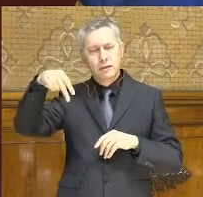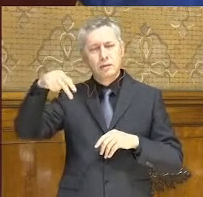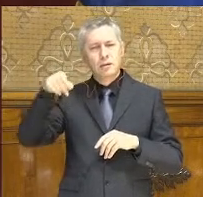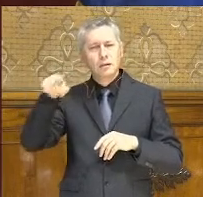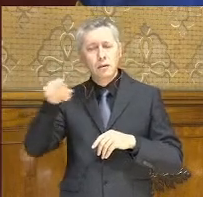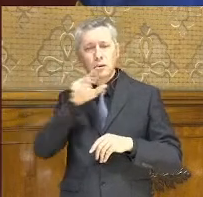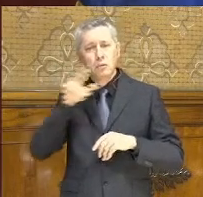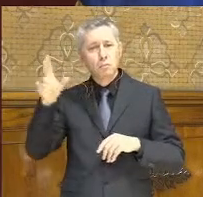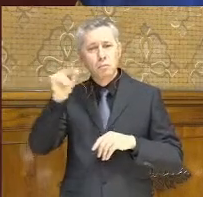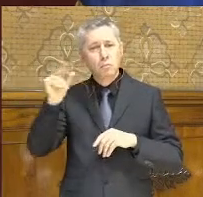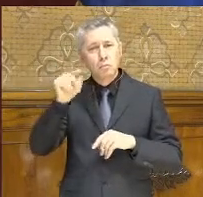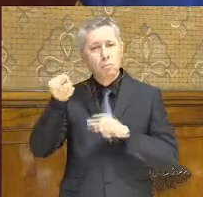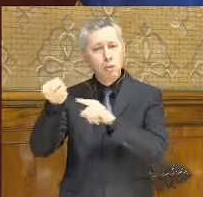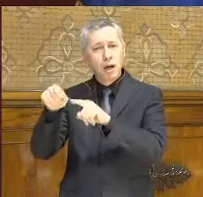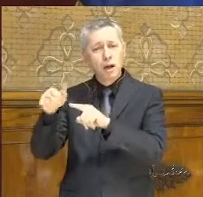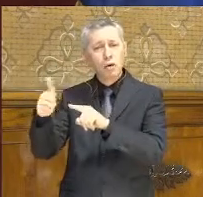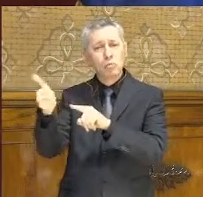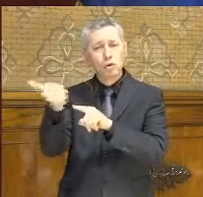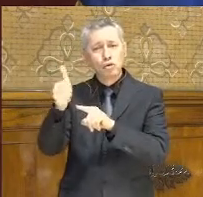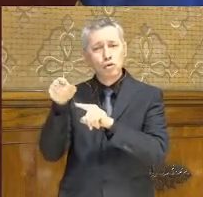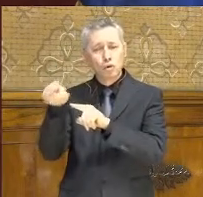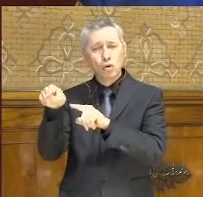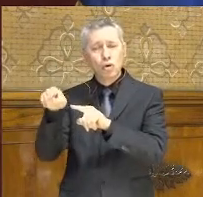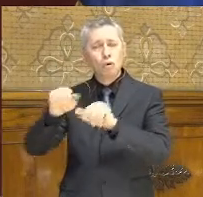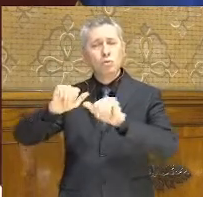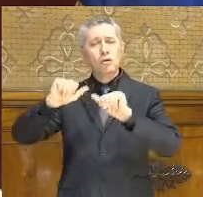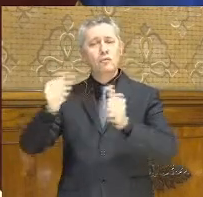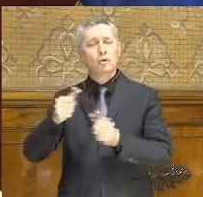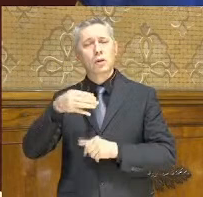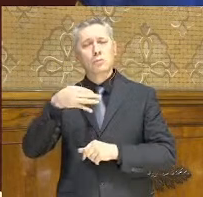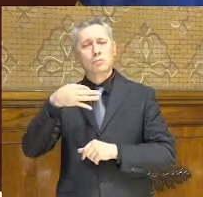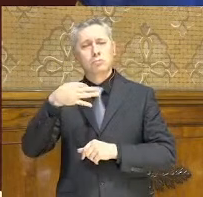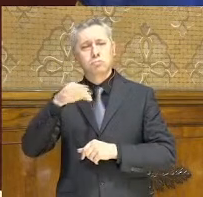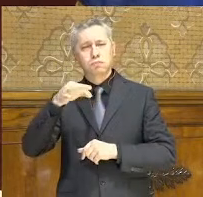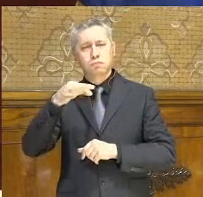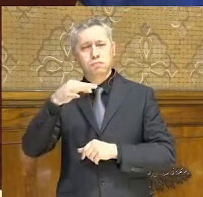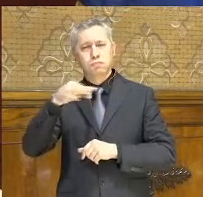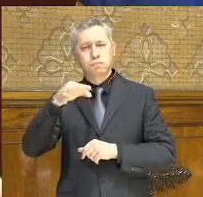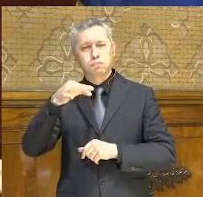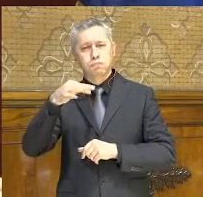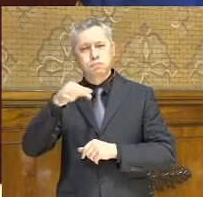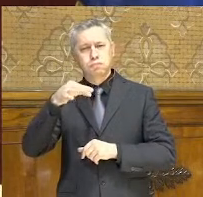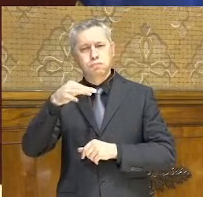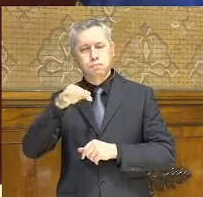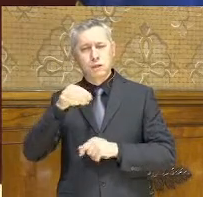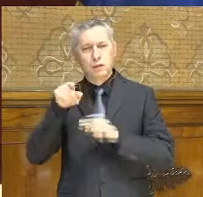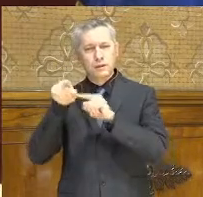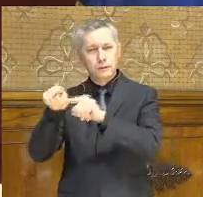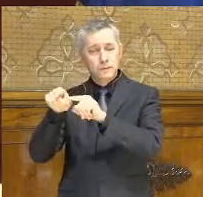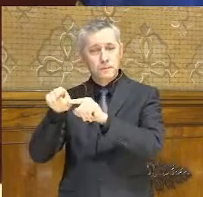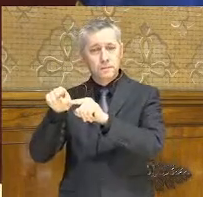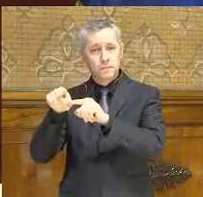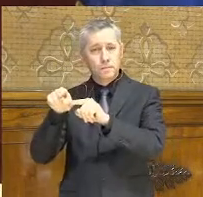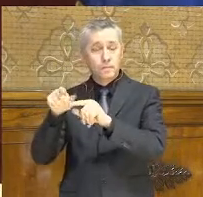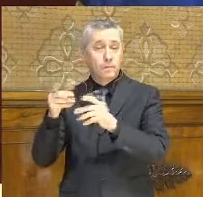voice in a formal forum. The Prime Minister of India, also an ethno-nationalist populist,